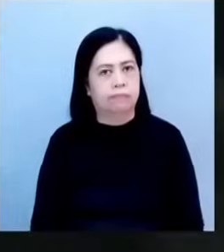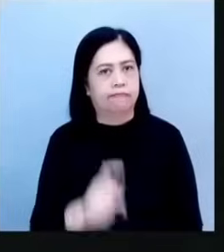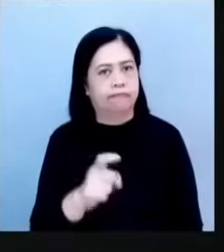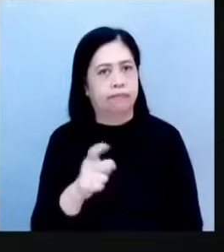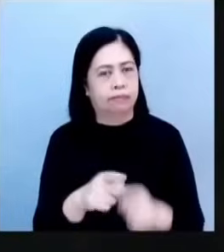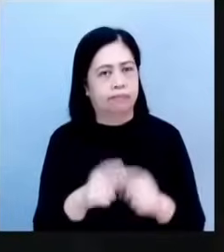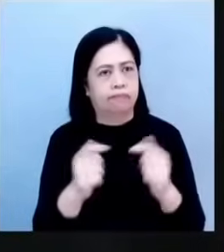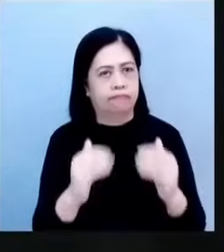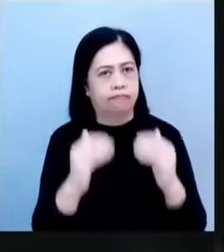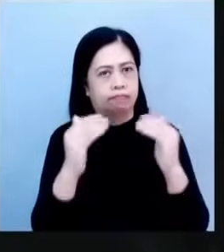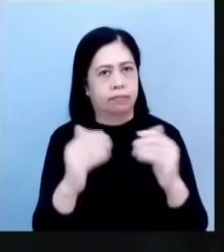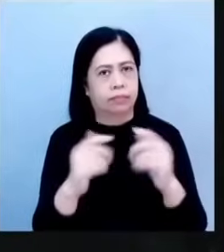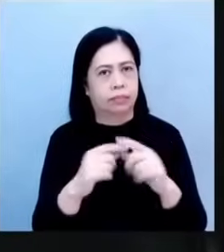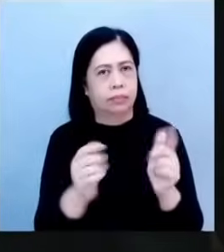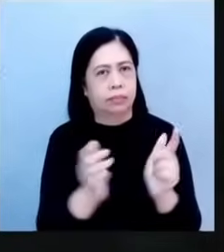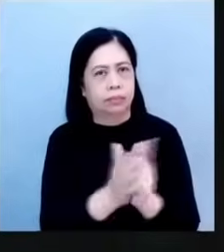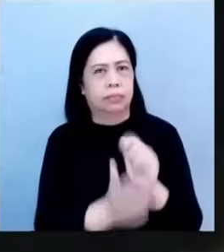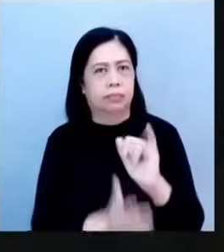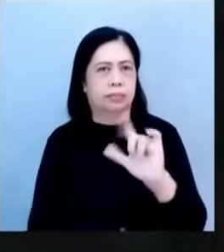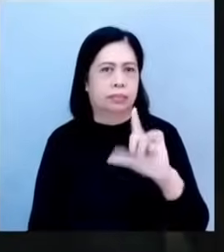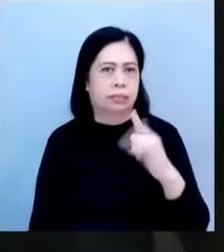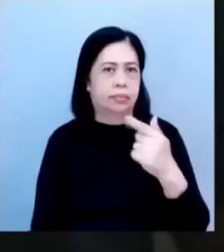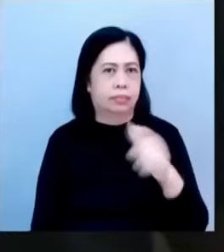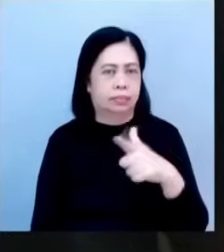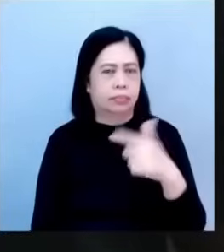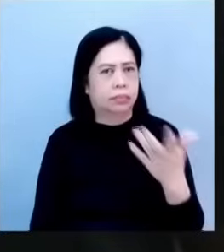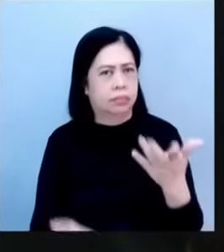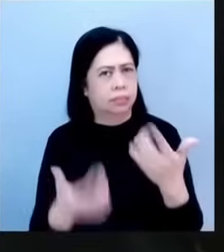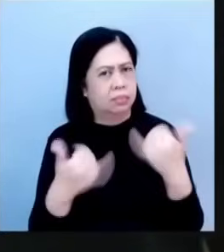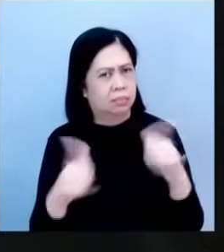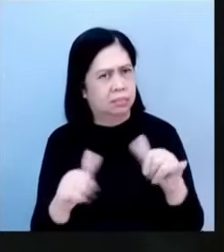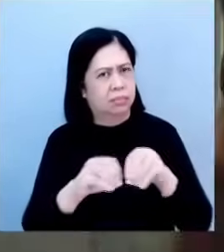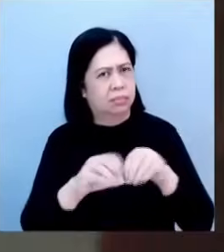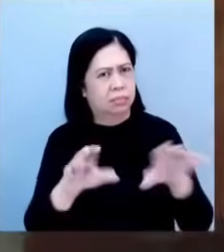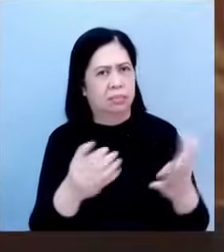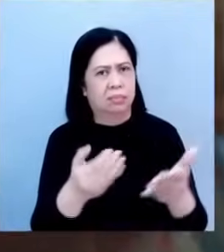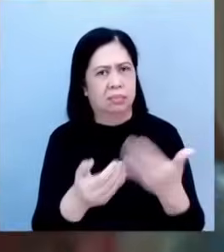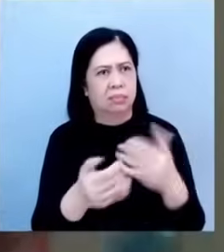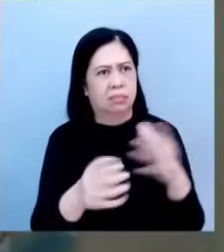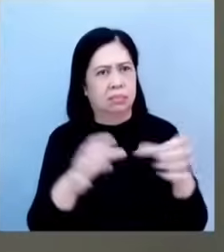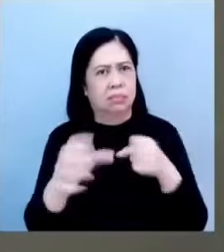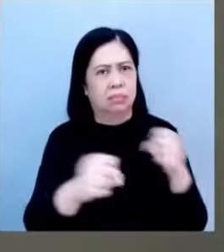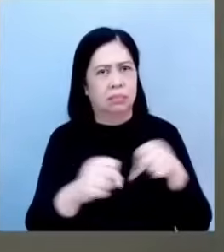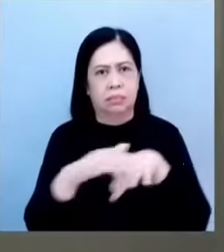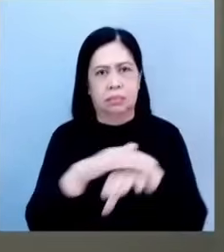up their efforts as illegal firecrackers were apparently readily available to the public.